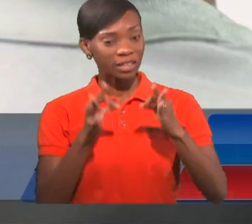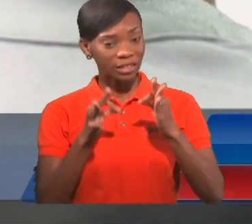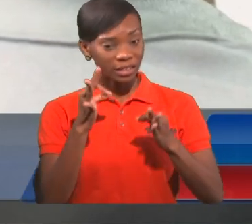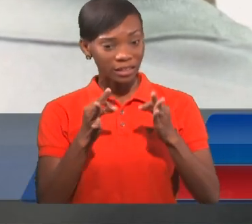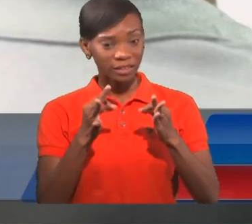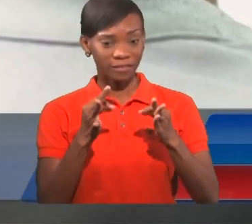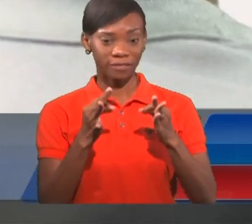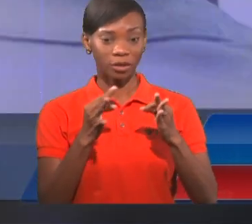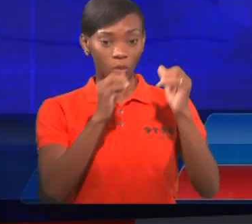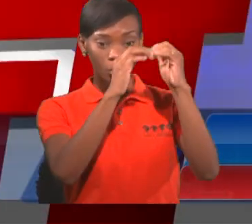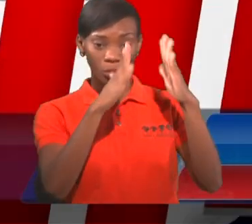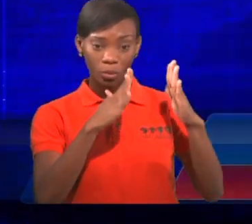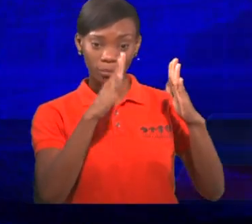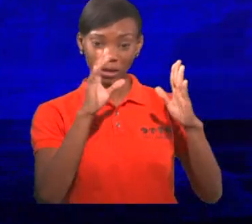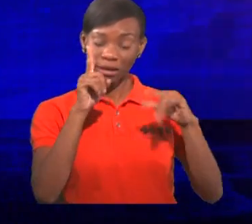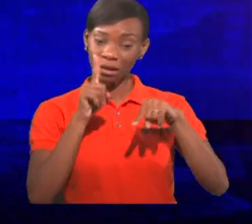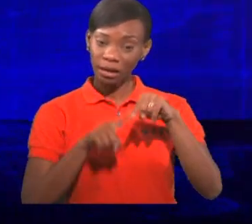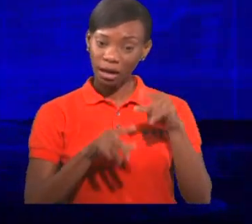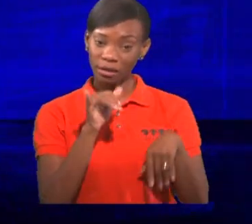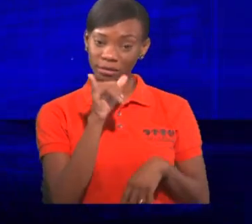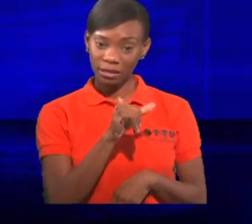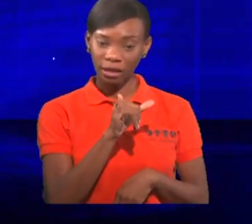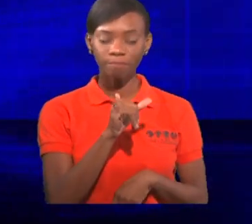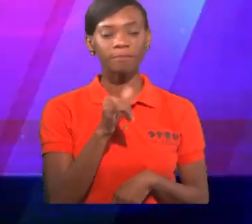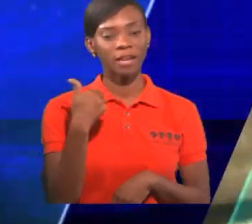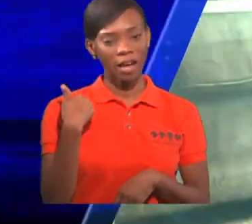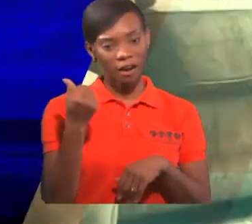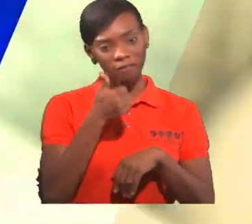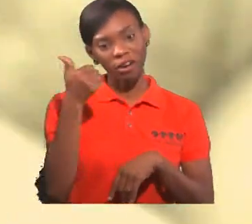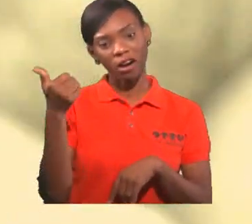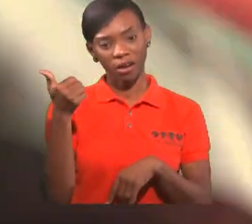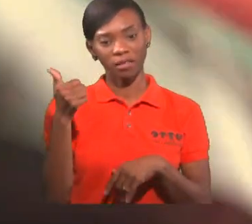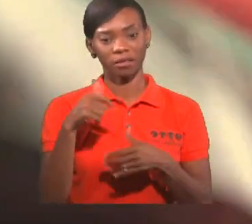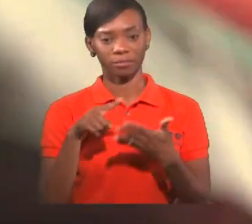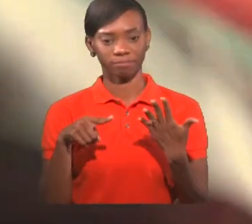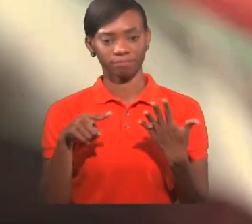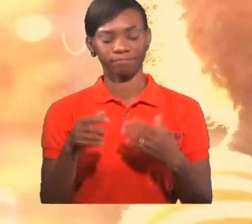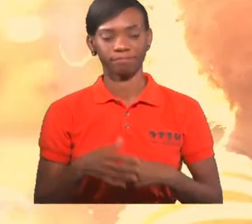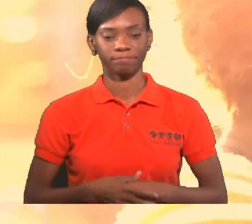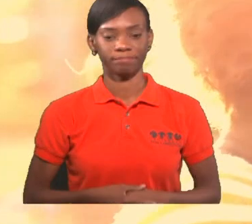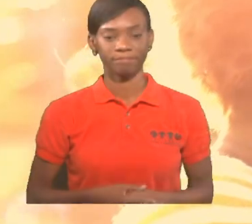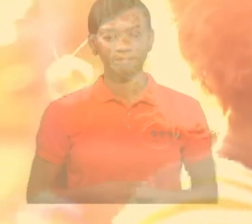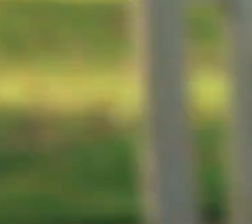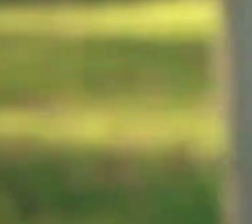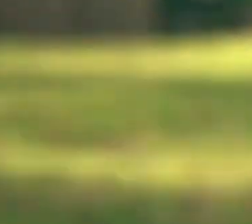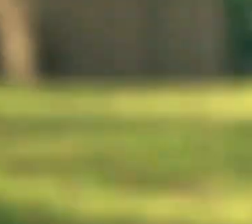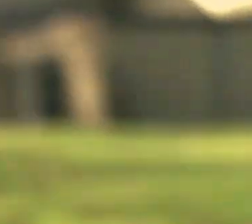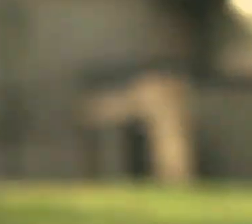recovery journey. I'm Mahalia Joseph-Wharton, keeping tabs on your inner circle.